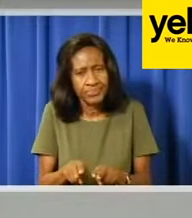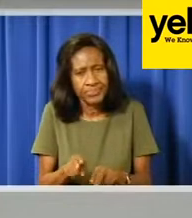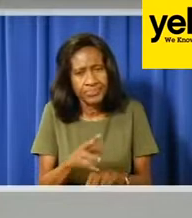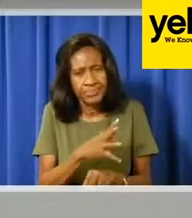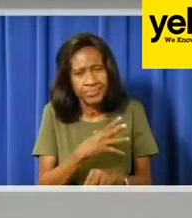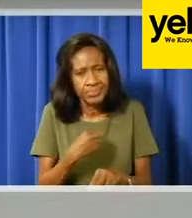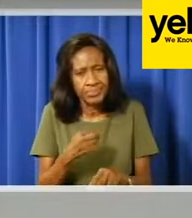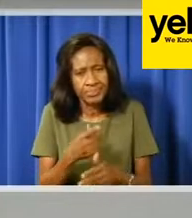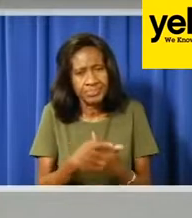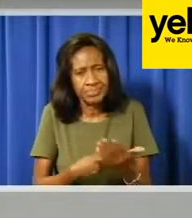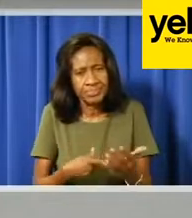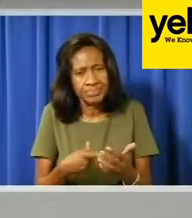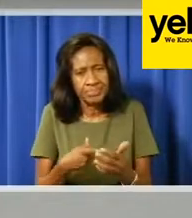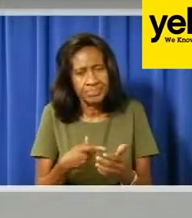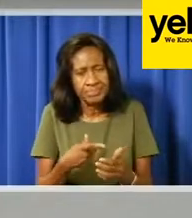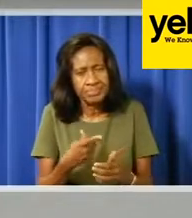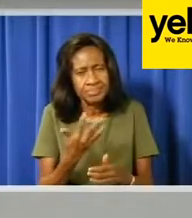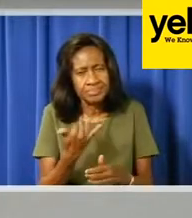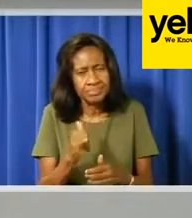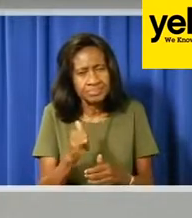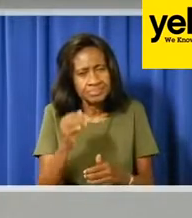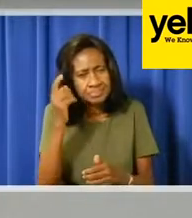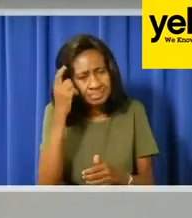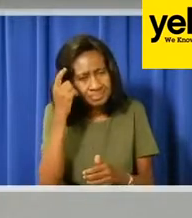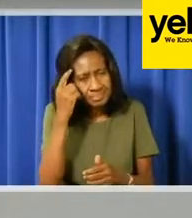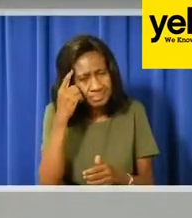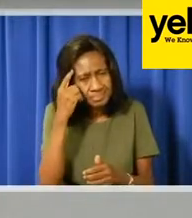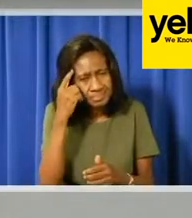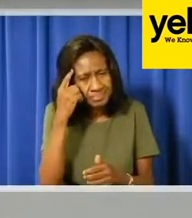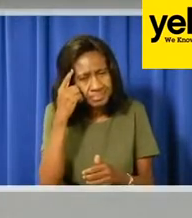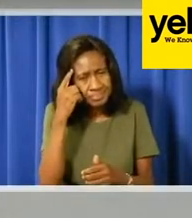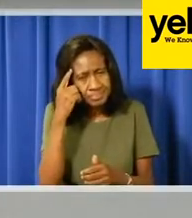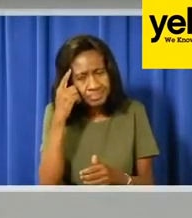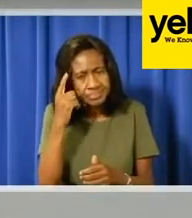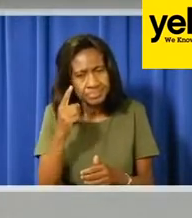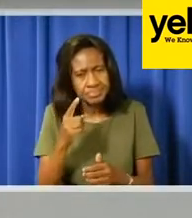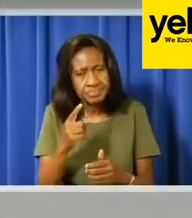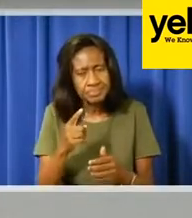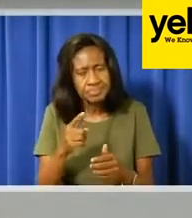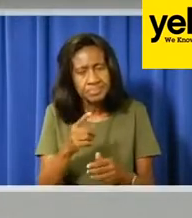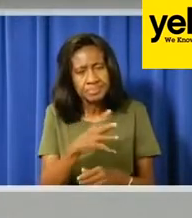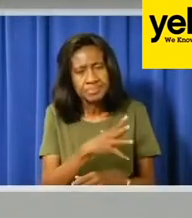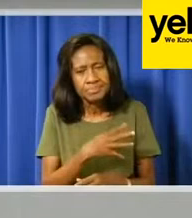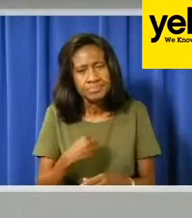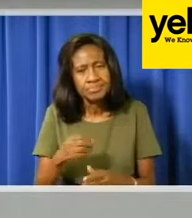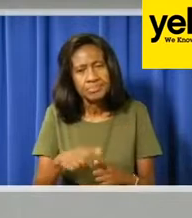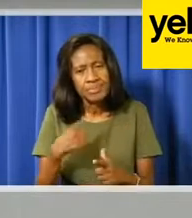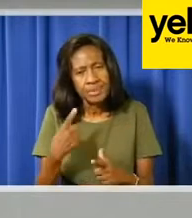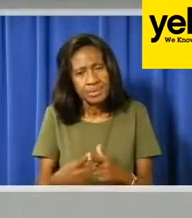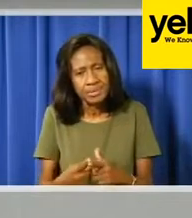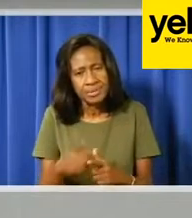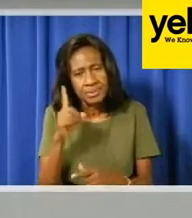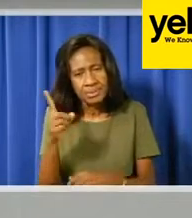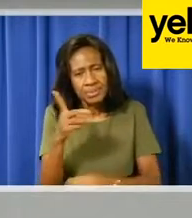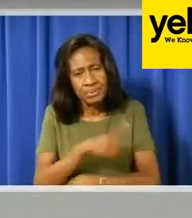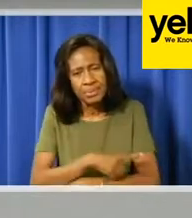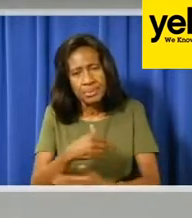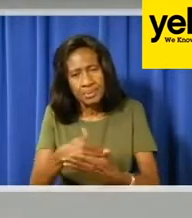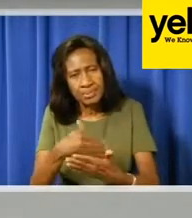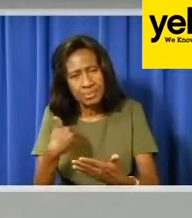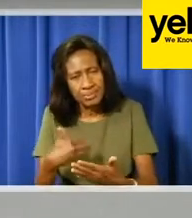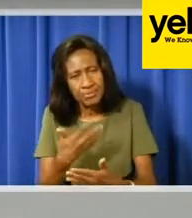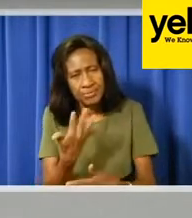their recommendation would be. And effectively, the day before we meet, I expect to have a